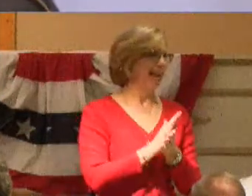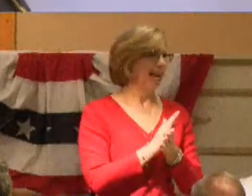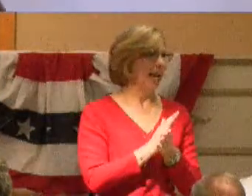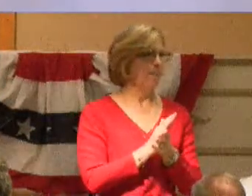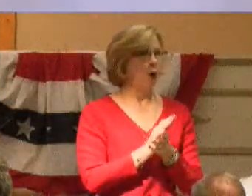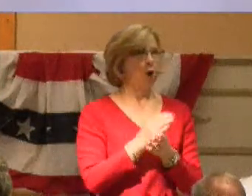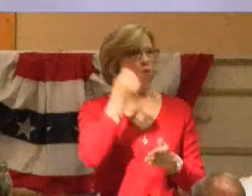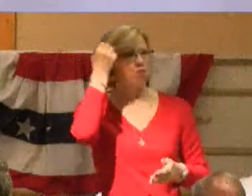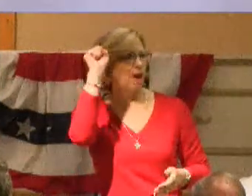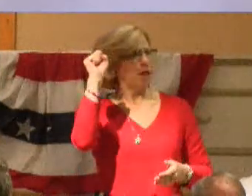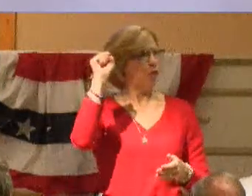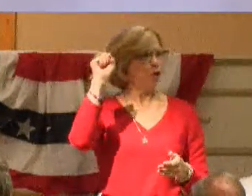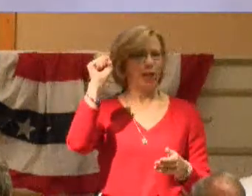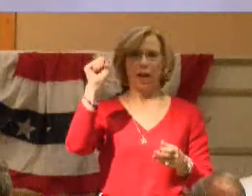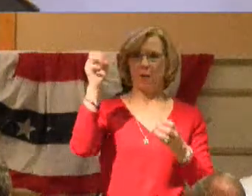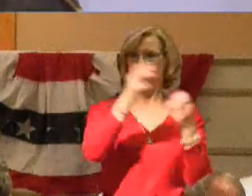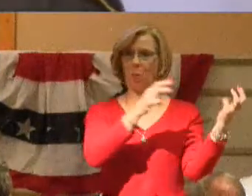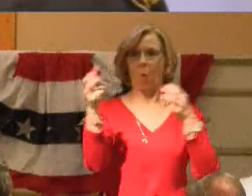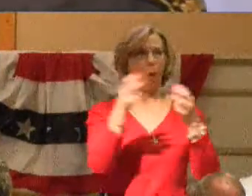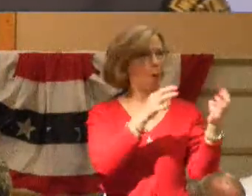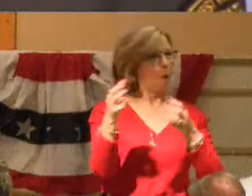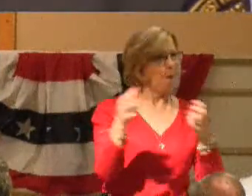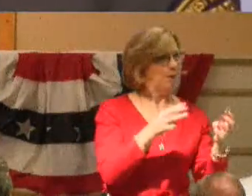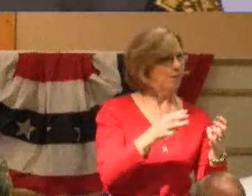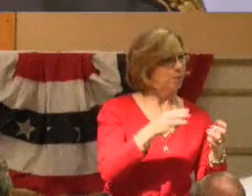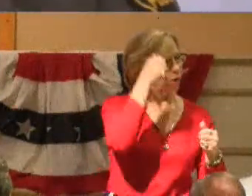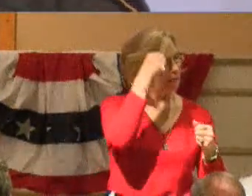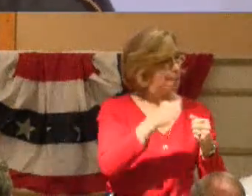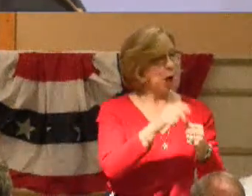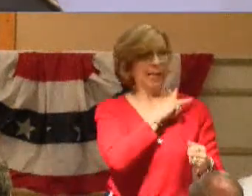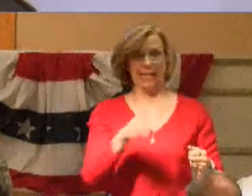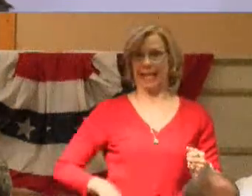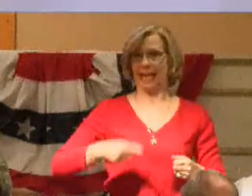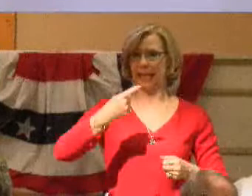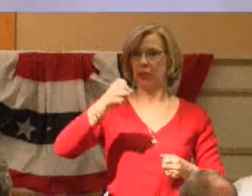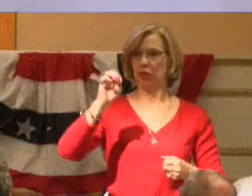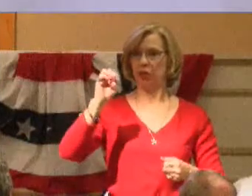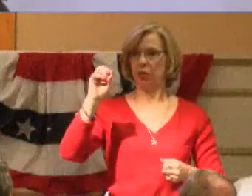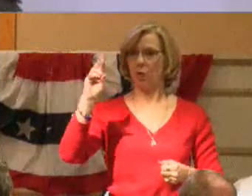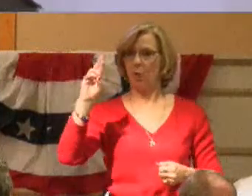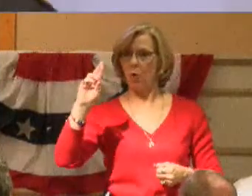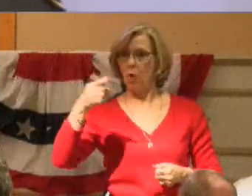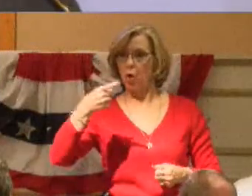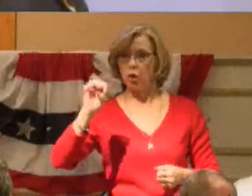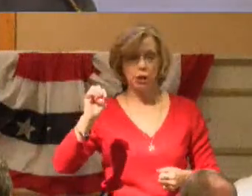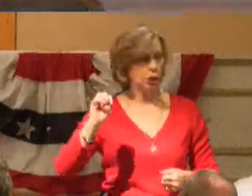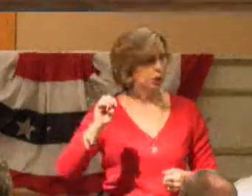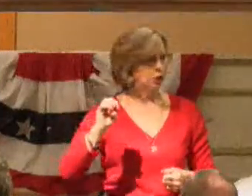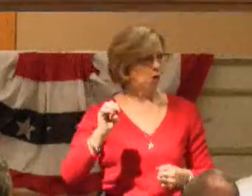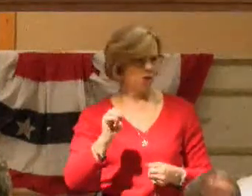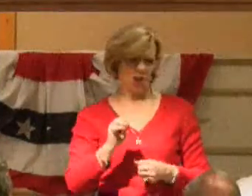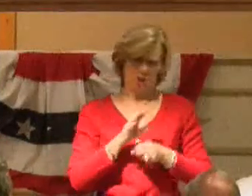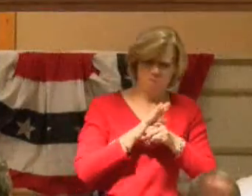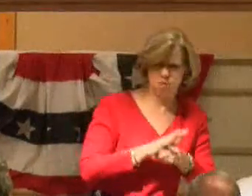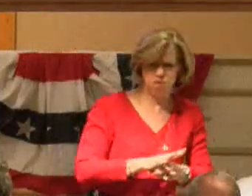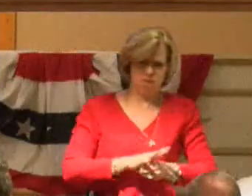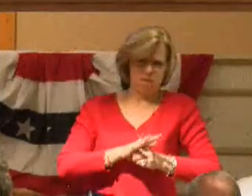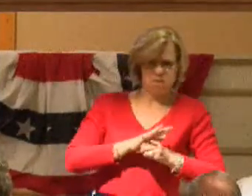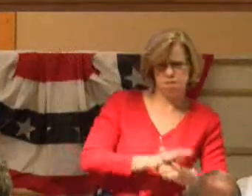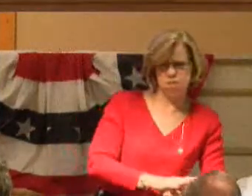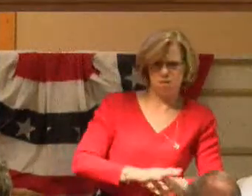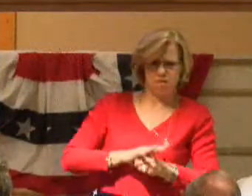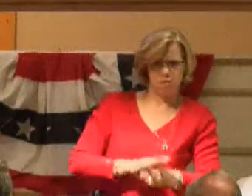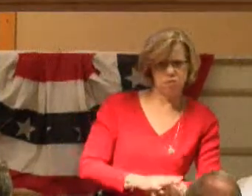The Continental Congress determined that King George's rule was to be tyrannical and it was infringing on